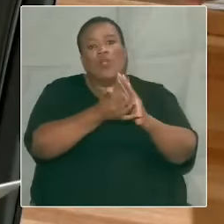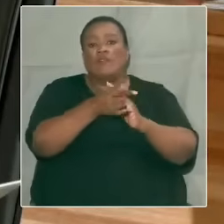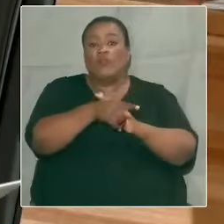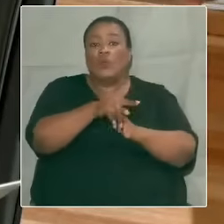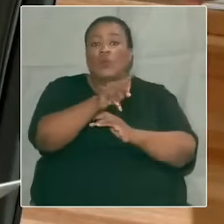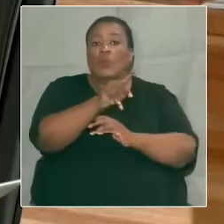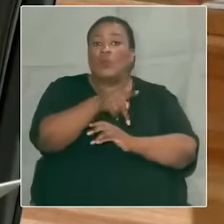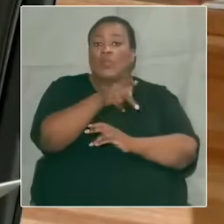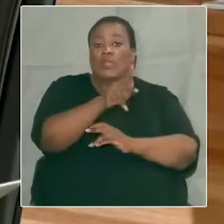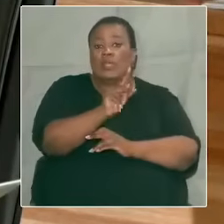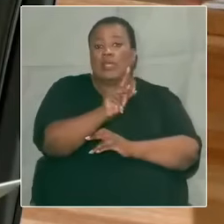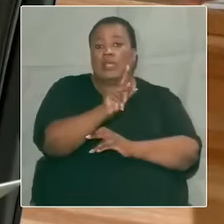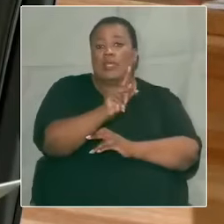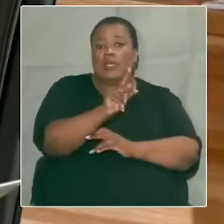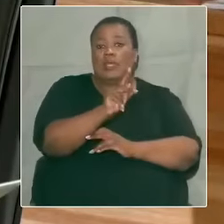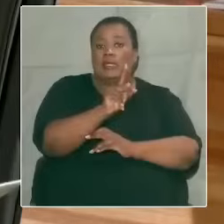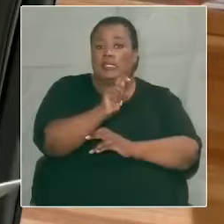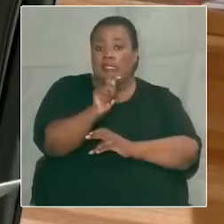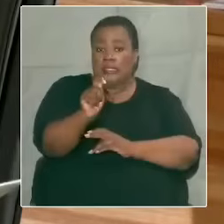And